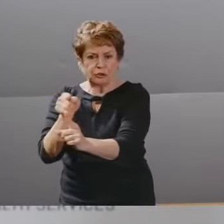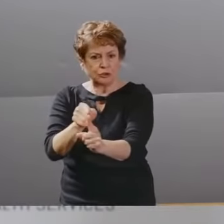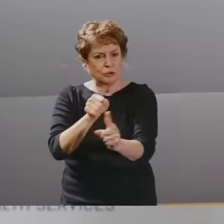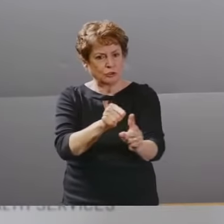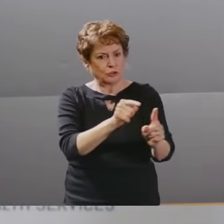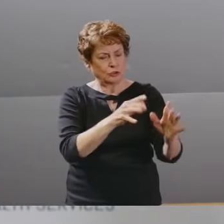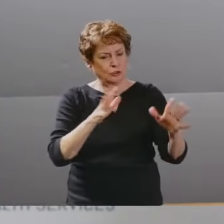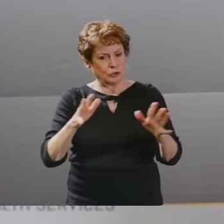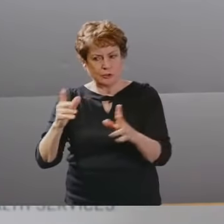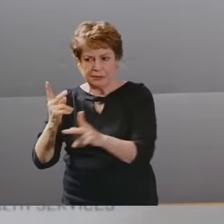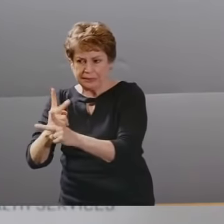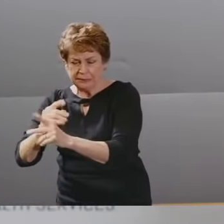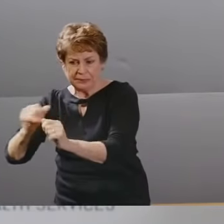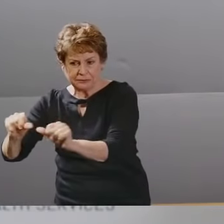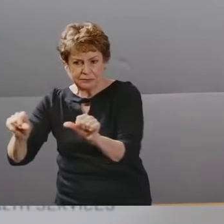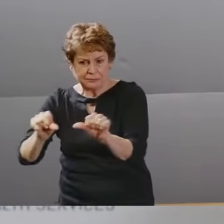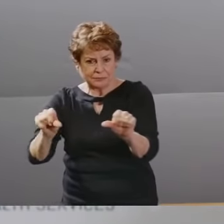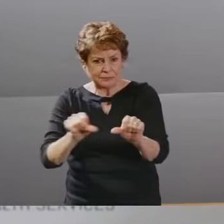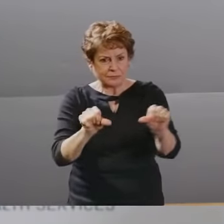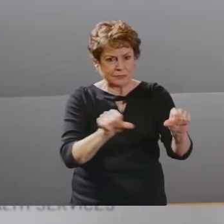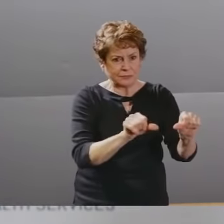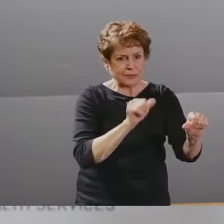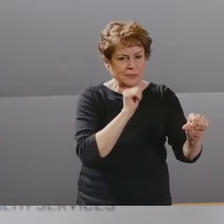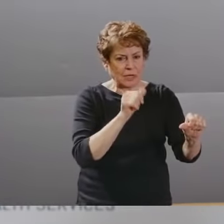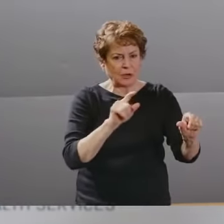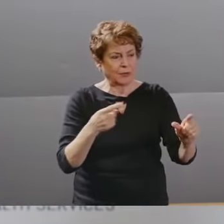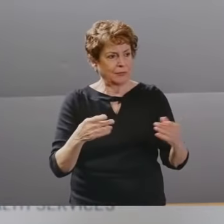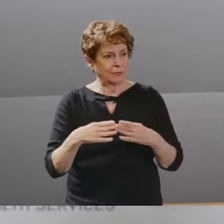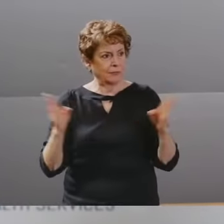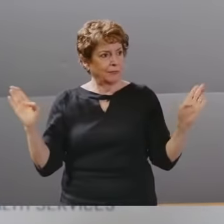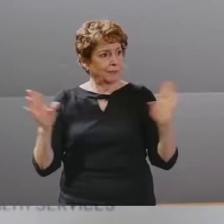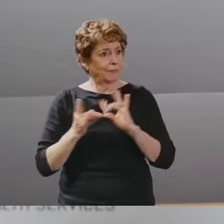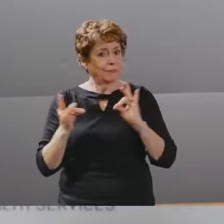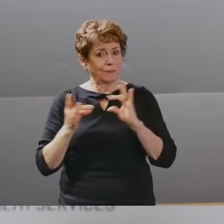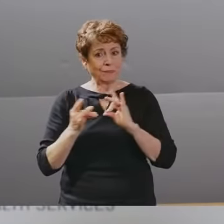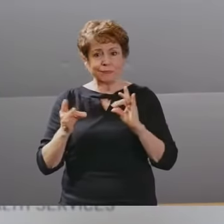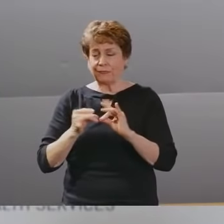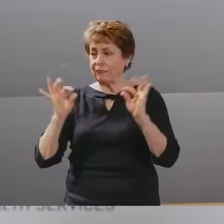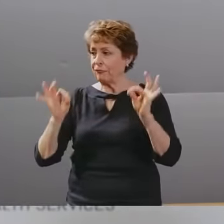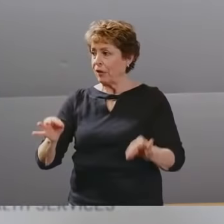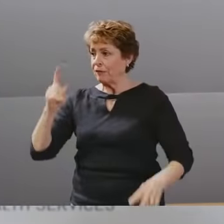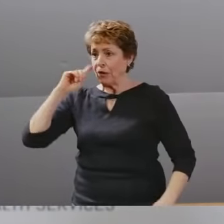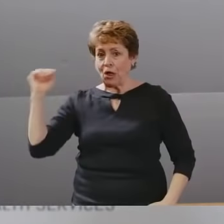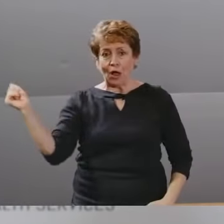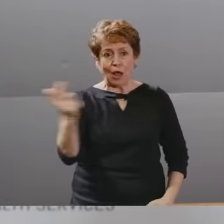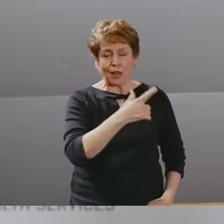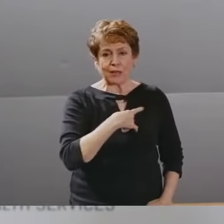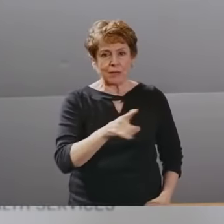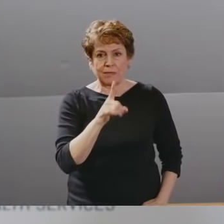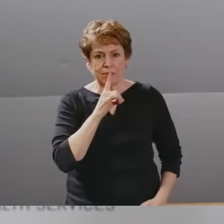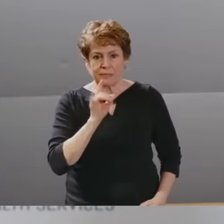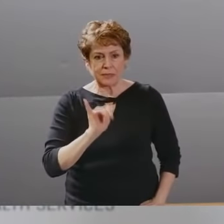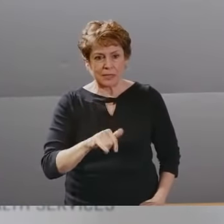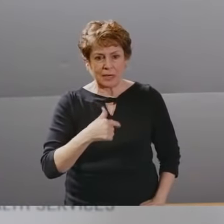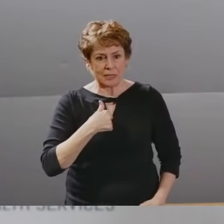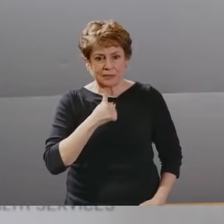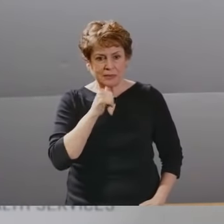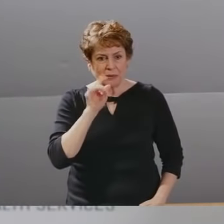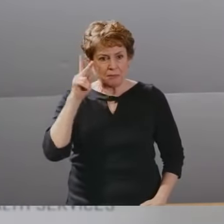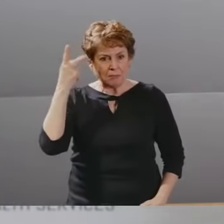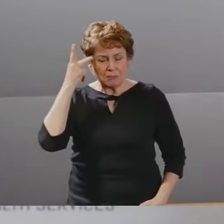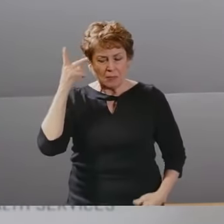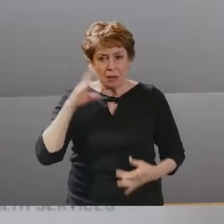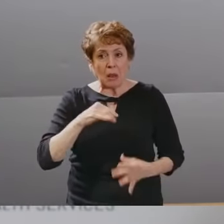they've been measured. They've not been willy-nilly. They've certainly not been political, and they haven't been guesses. They have